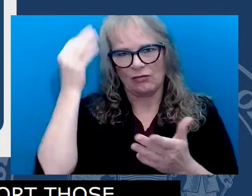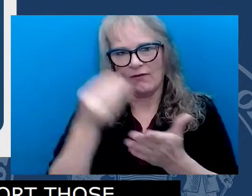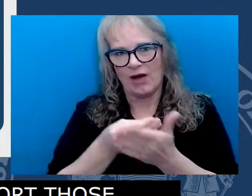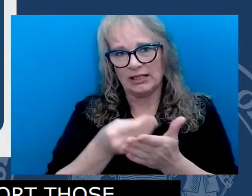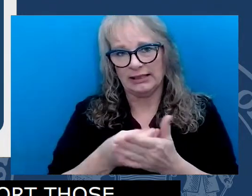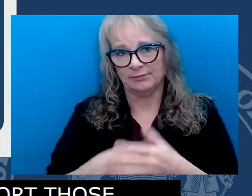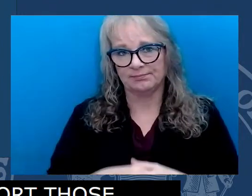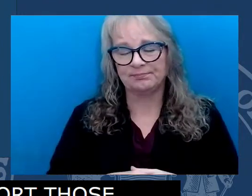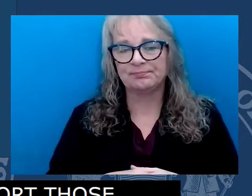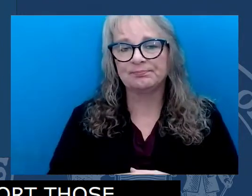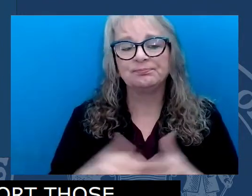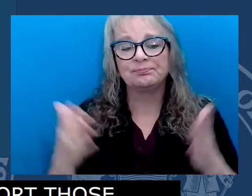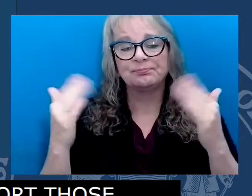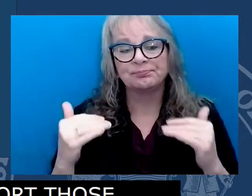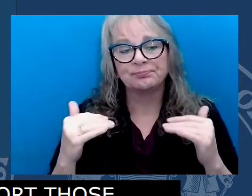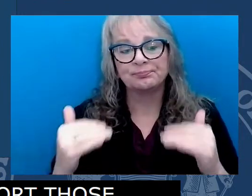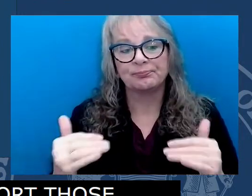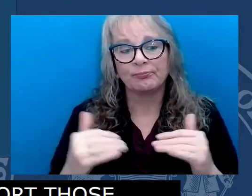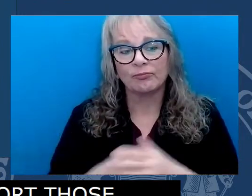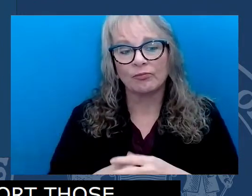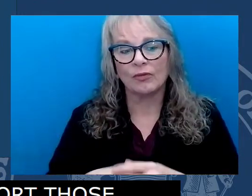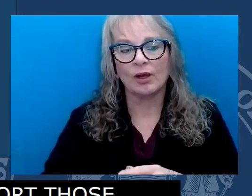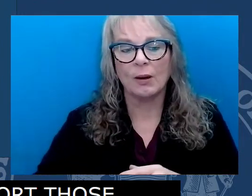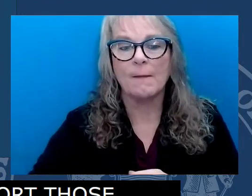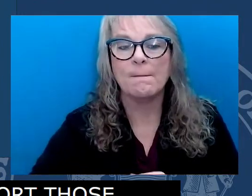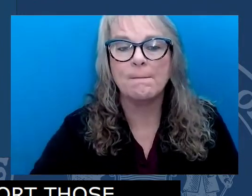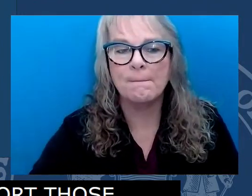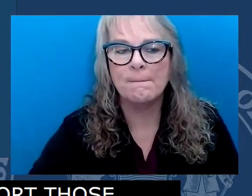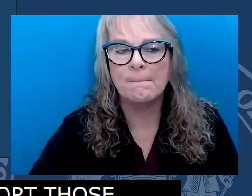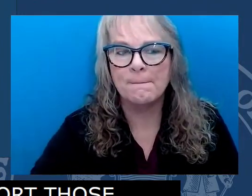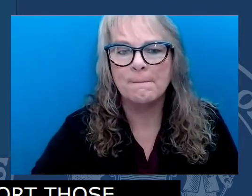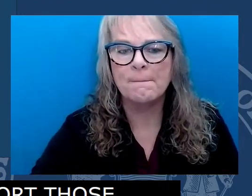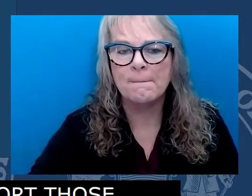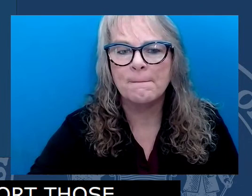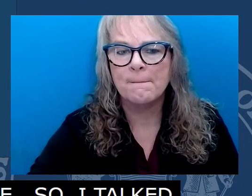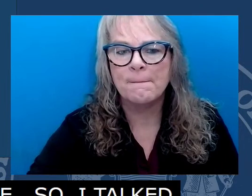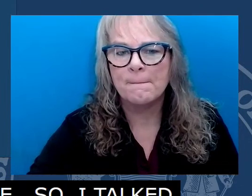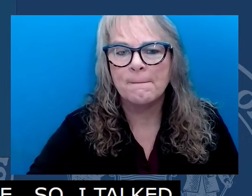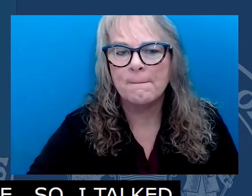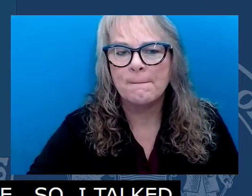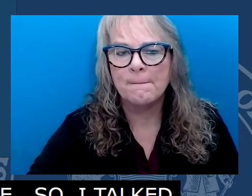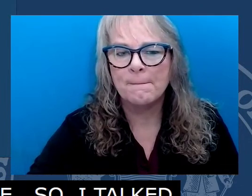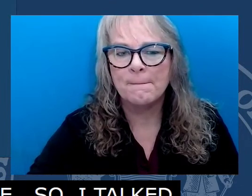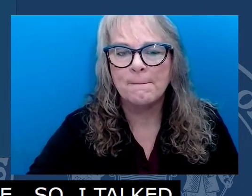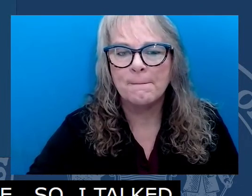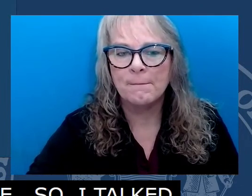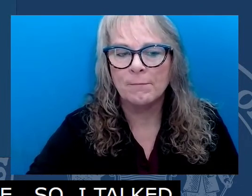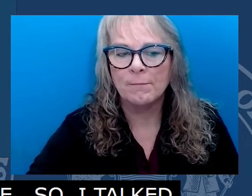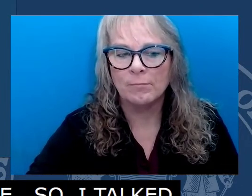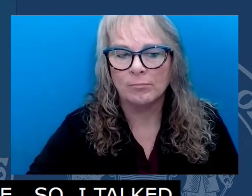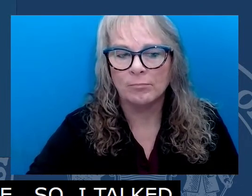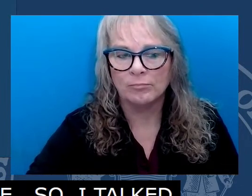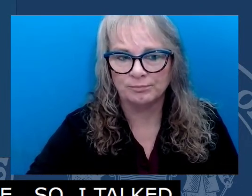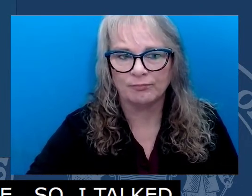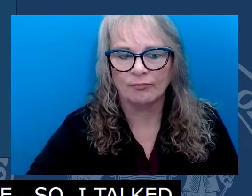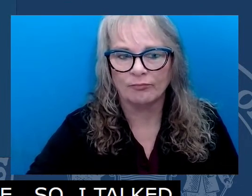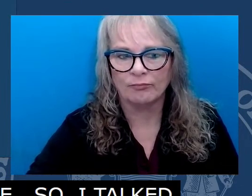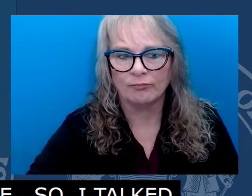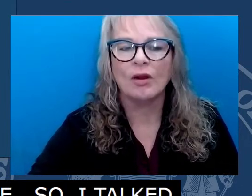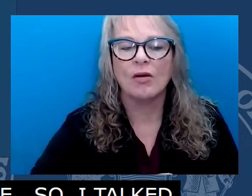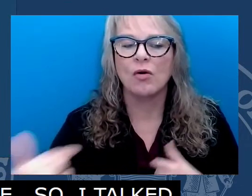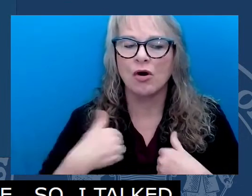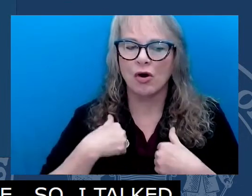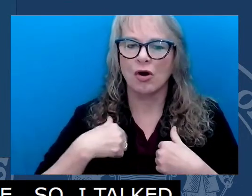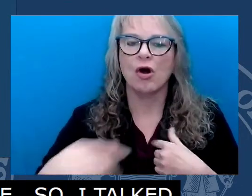Next slide. So I talked a little bit, or referred to our federal resources over the